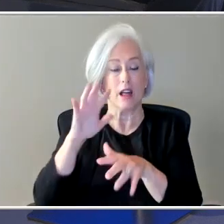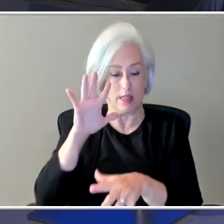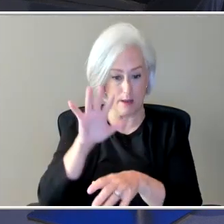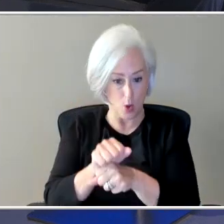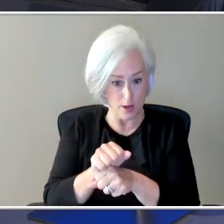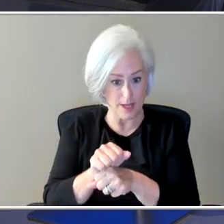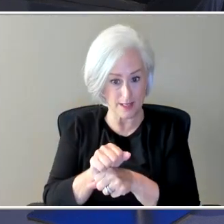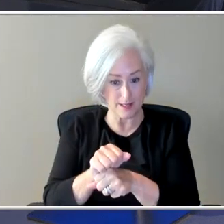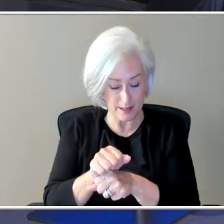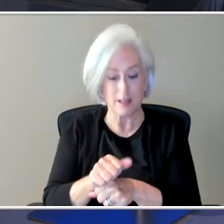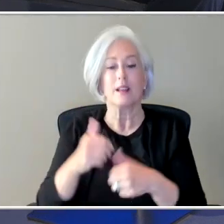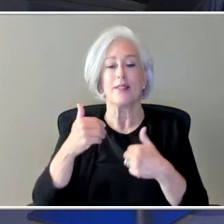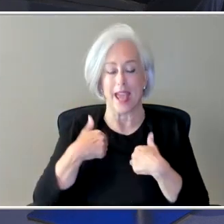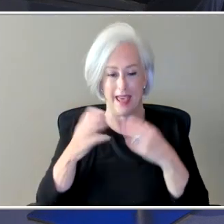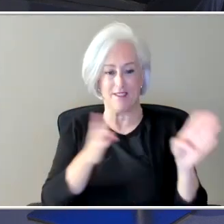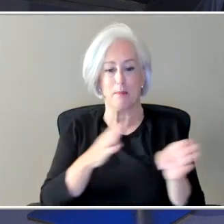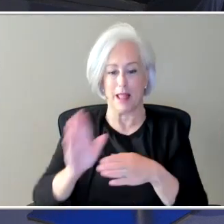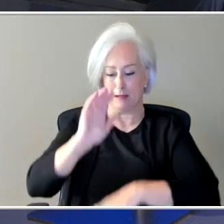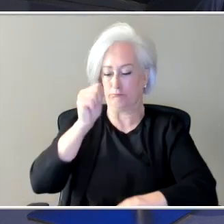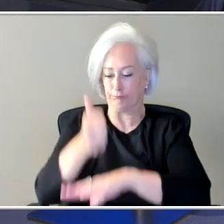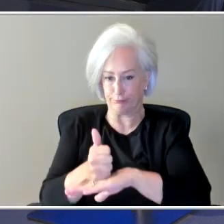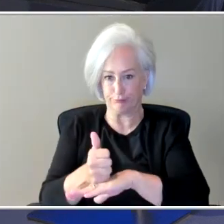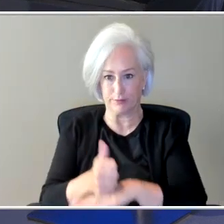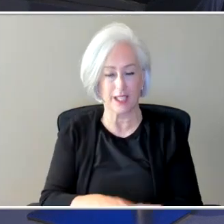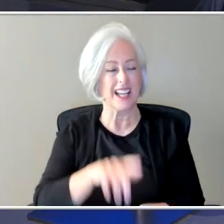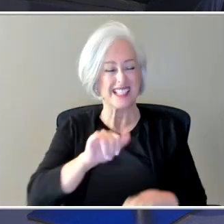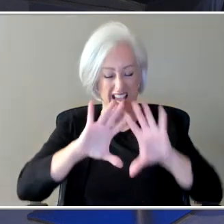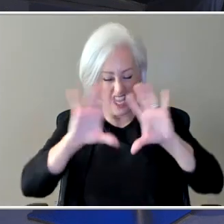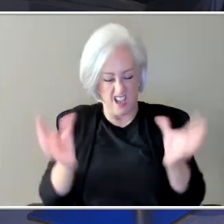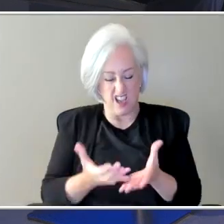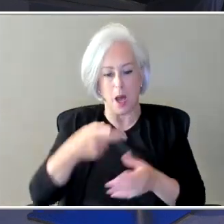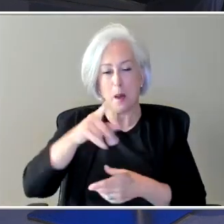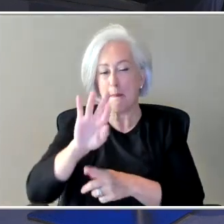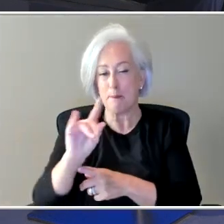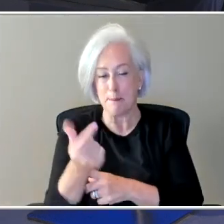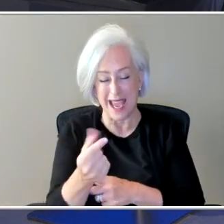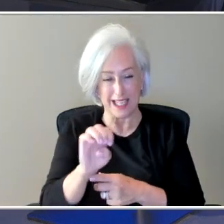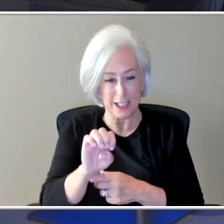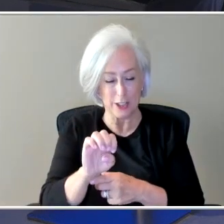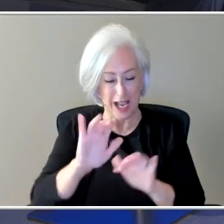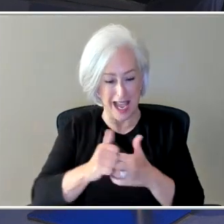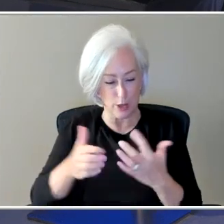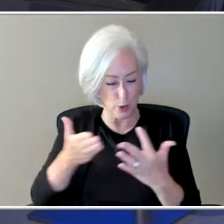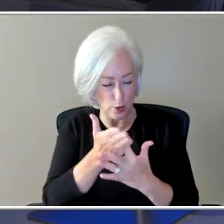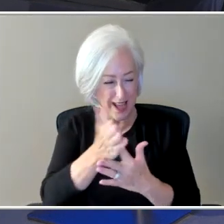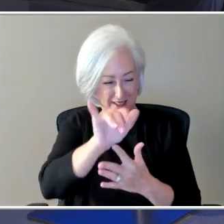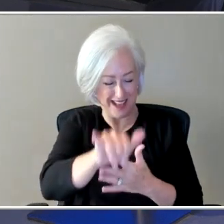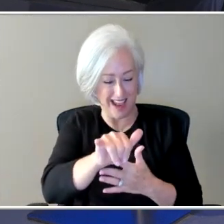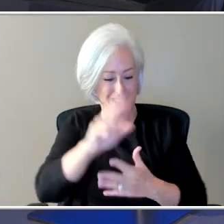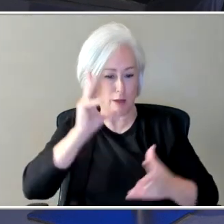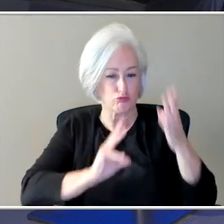word navigator because that's a word we use a lot. How am I going to navigate this going on in my life? How am I going to navigate this road